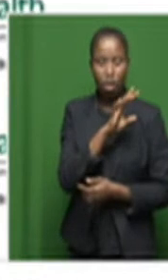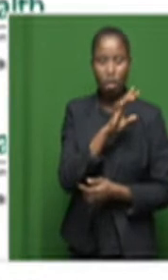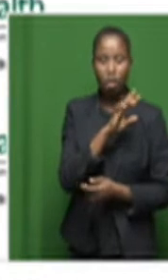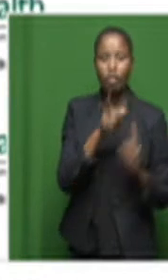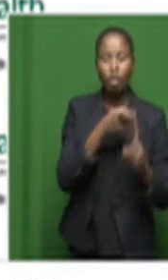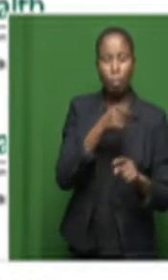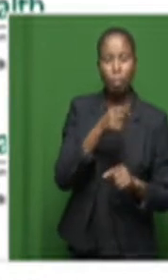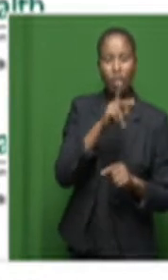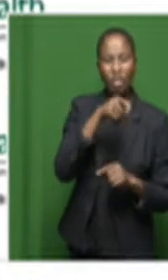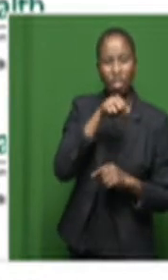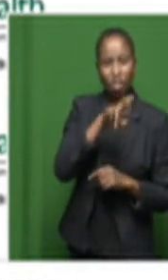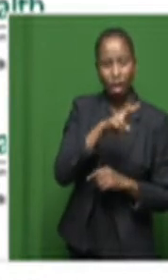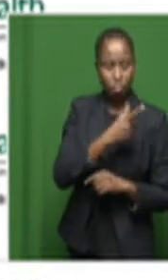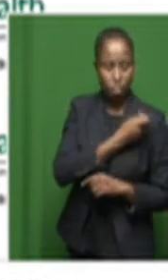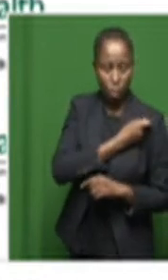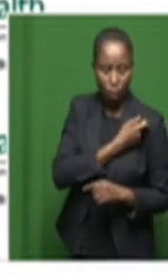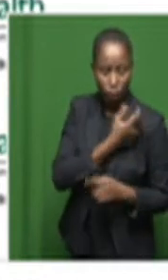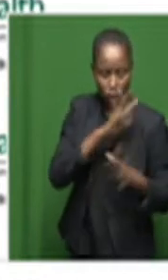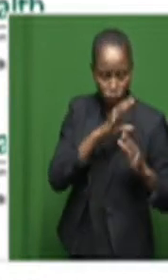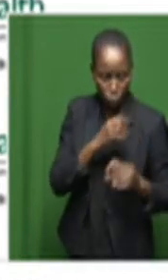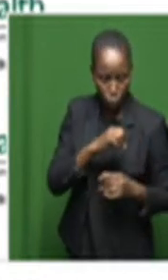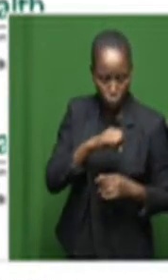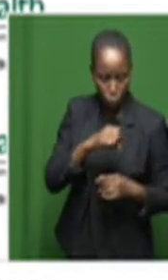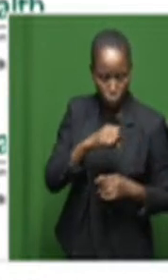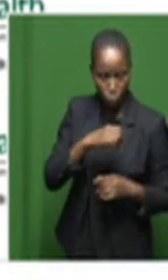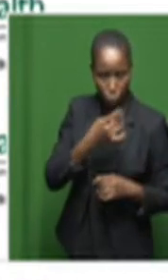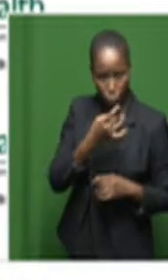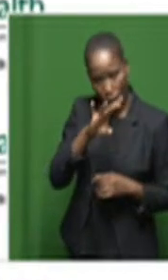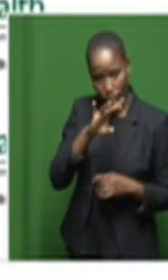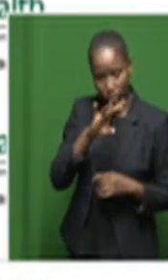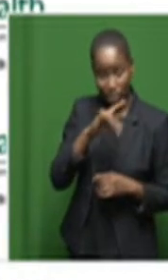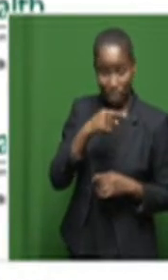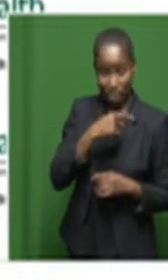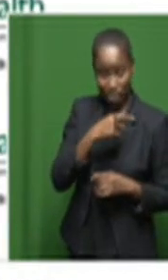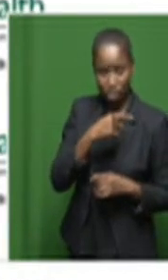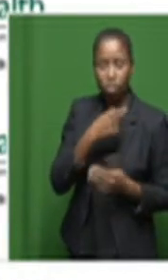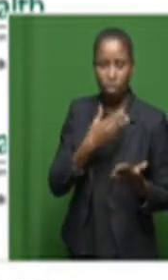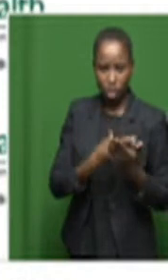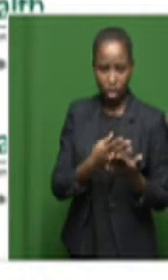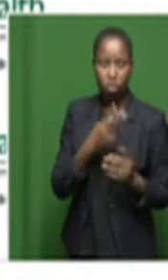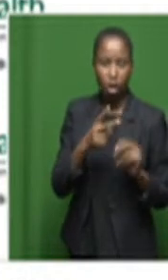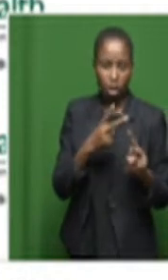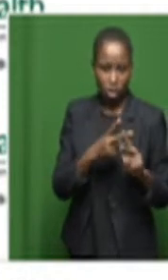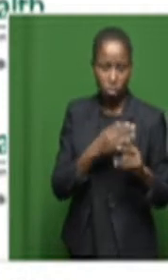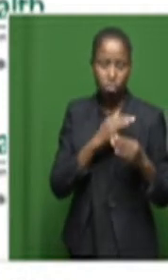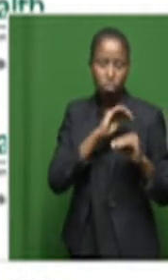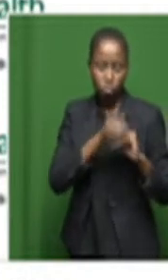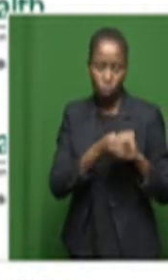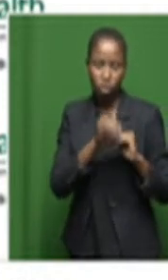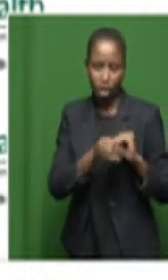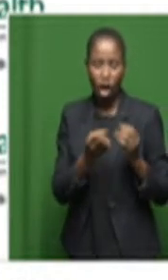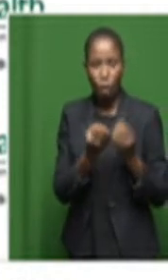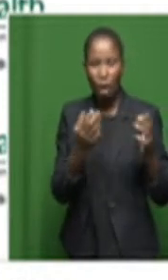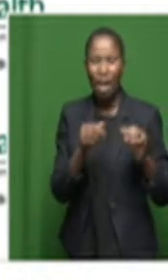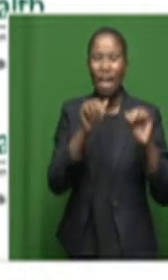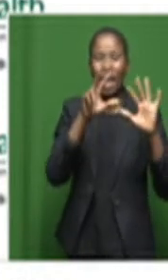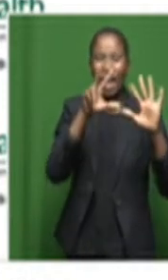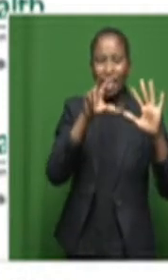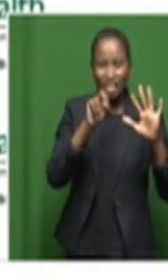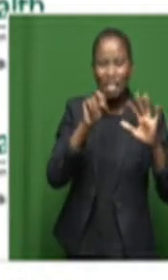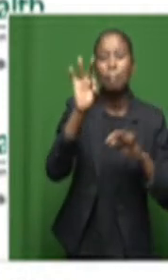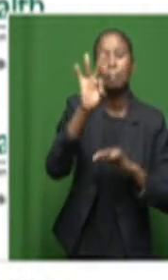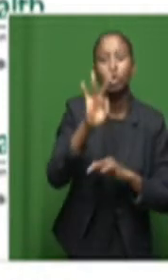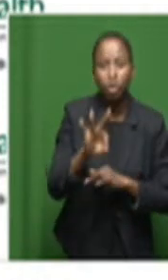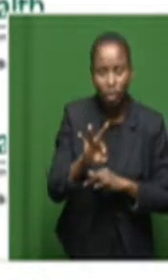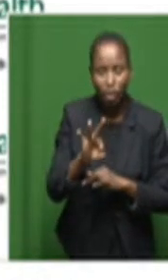dose vaccines, in this case, in our case, Pfizer vaccine, gives protection of up to 80%